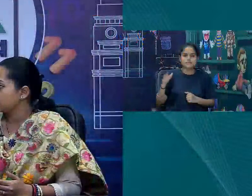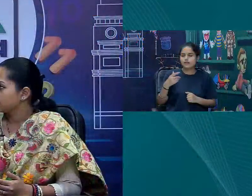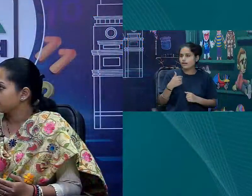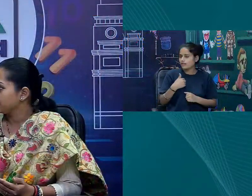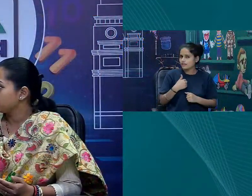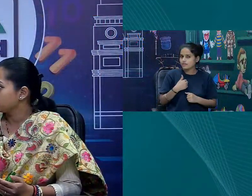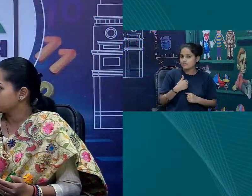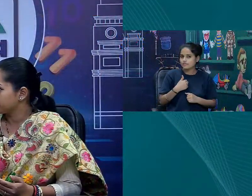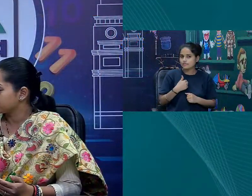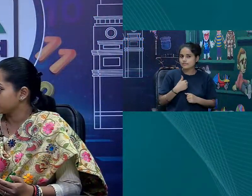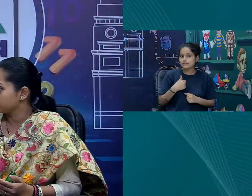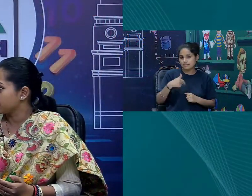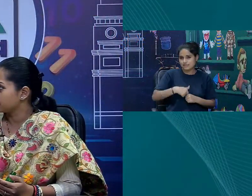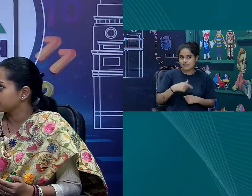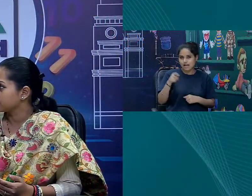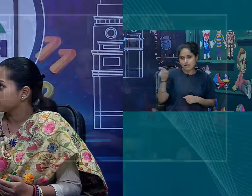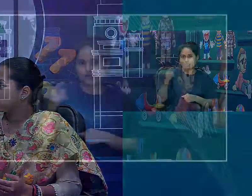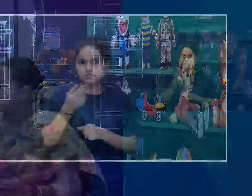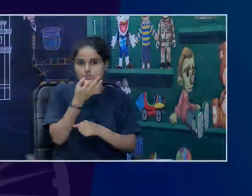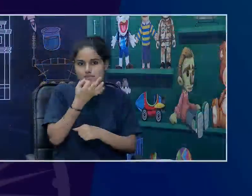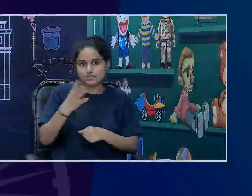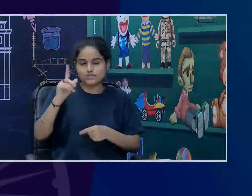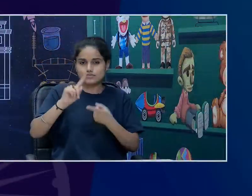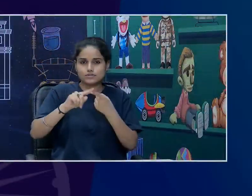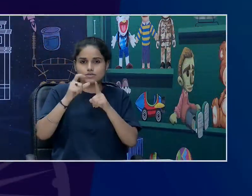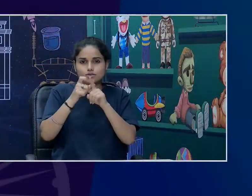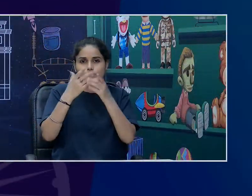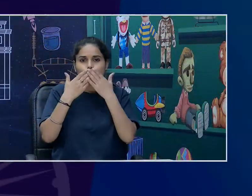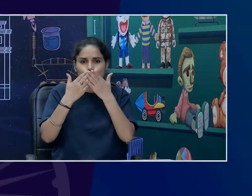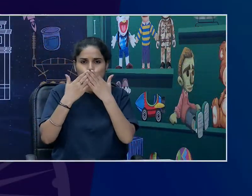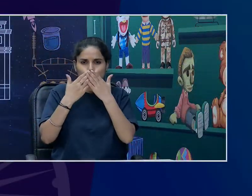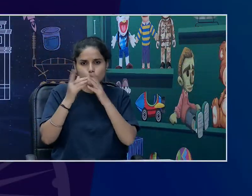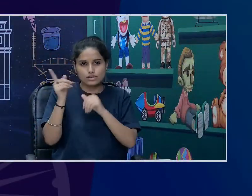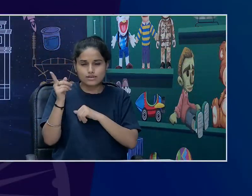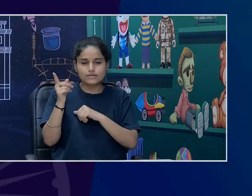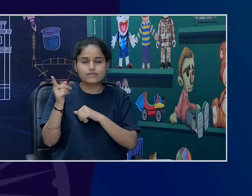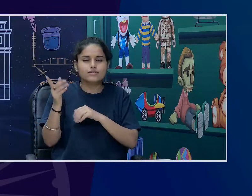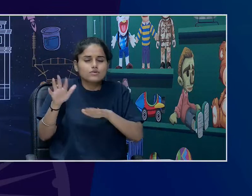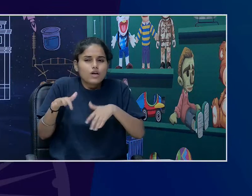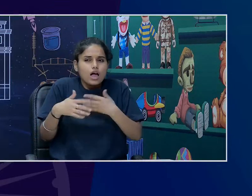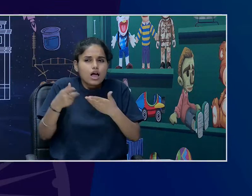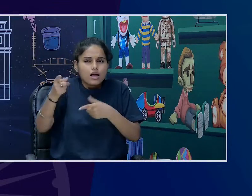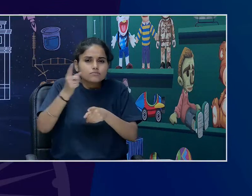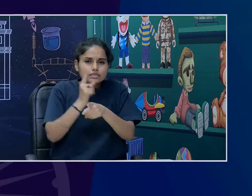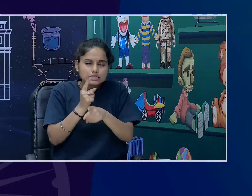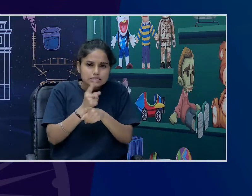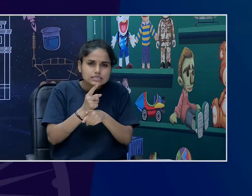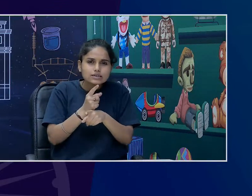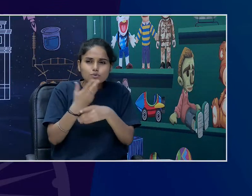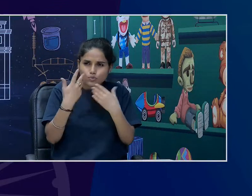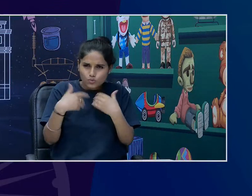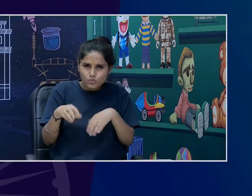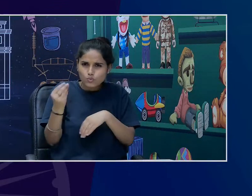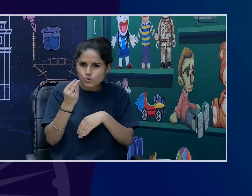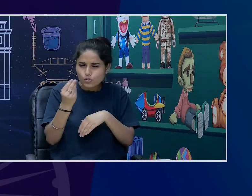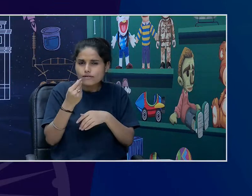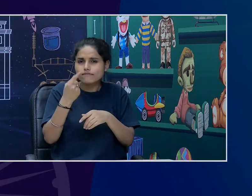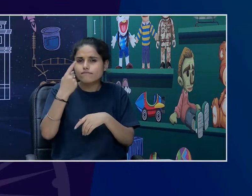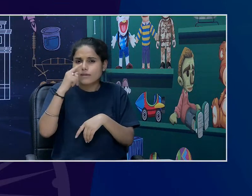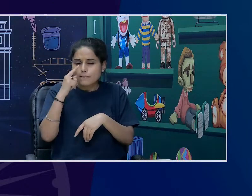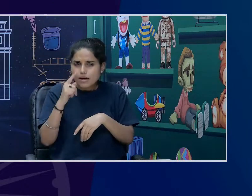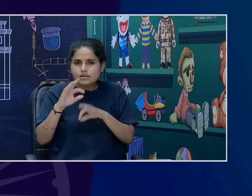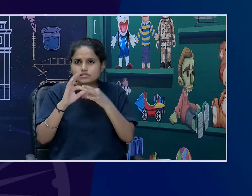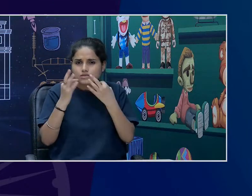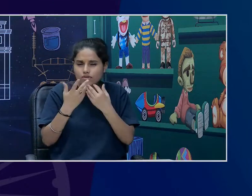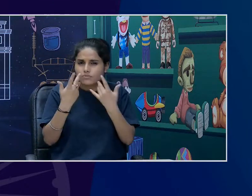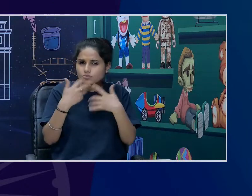ji, being a special educator, how would you tell our viewers, our teachers who are watching us, how